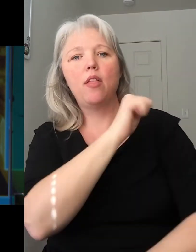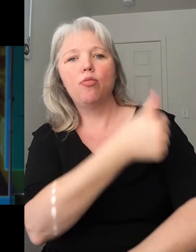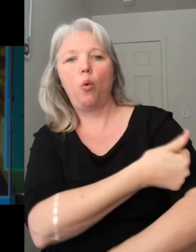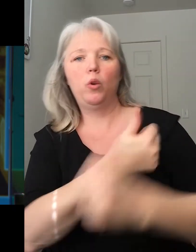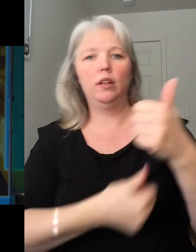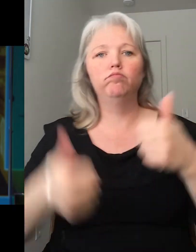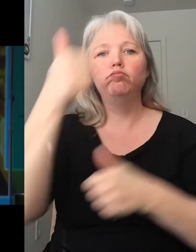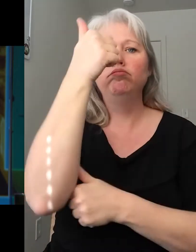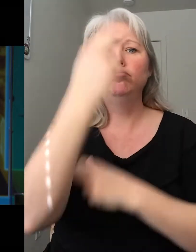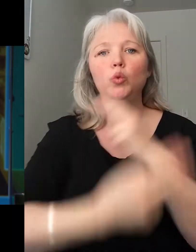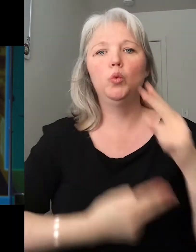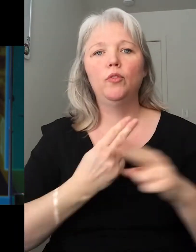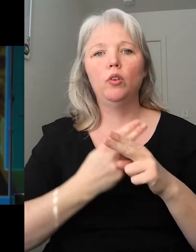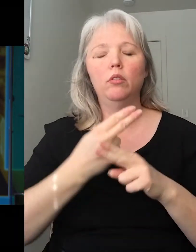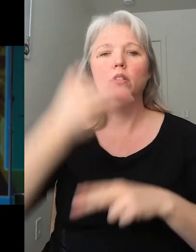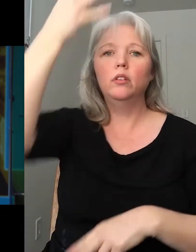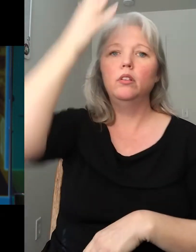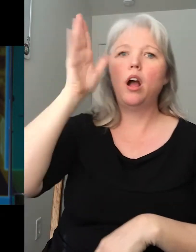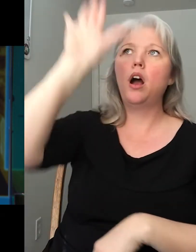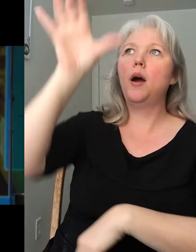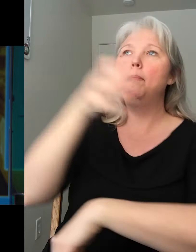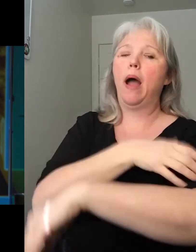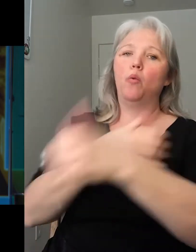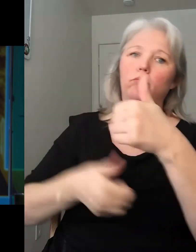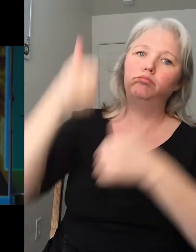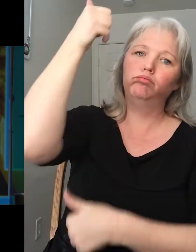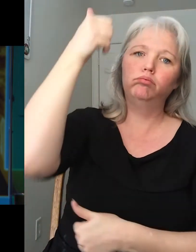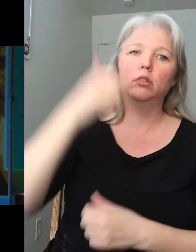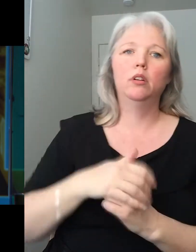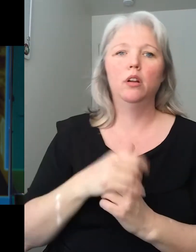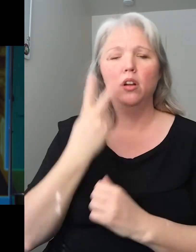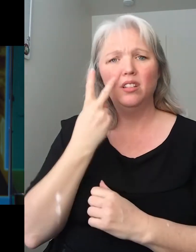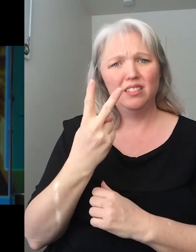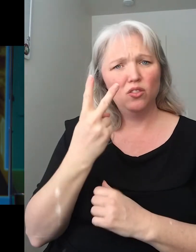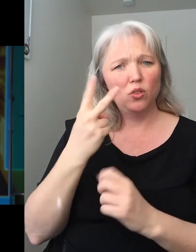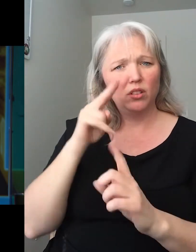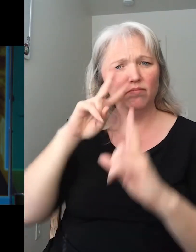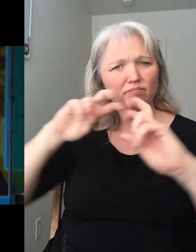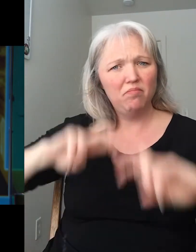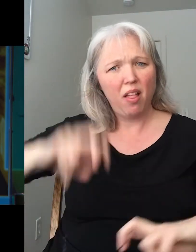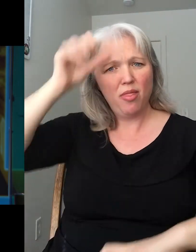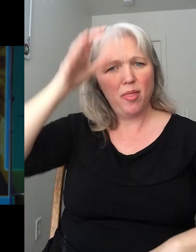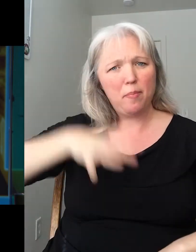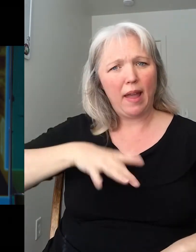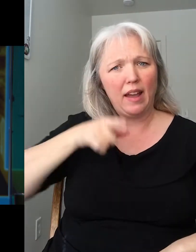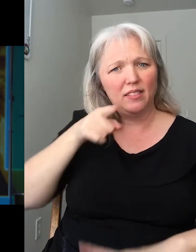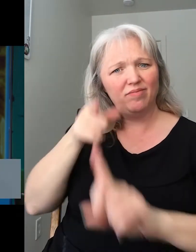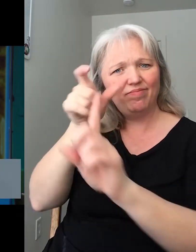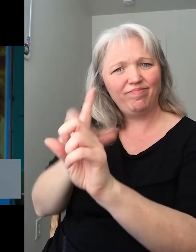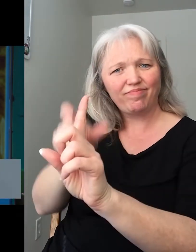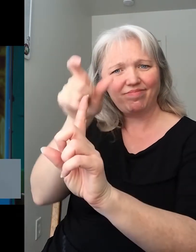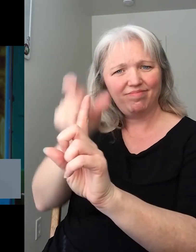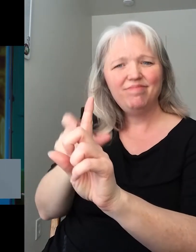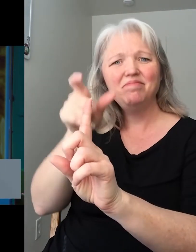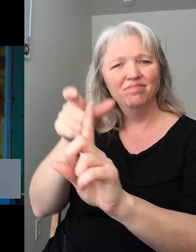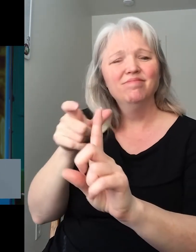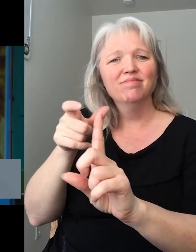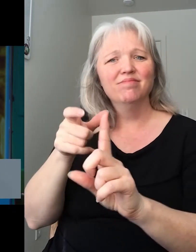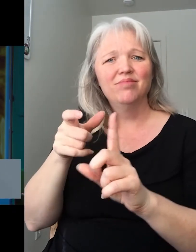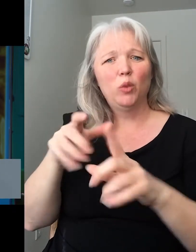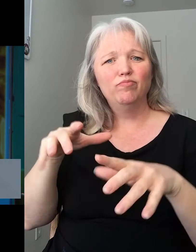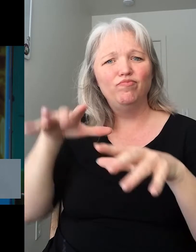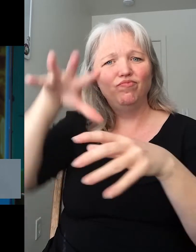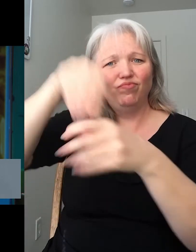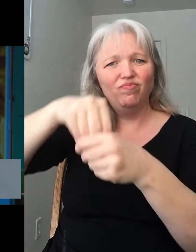the universe and the power of God over it. Let's look at the man who lost control. Let's look at the man who